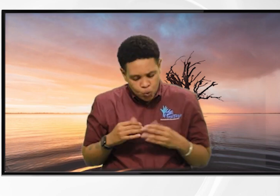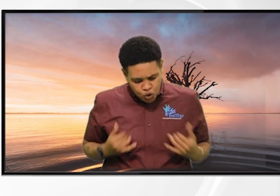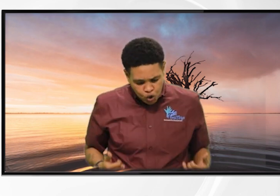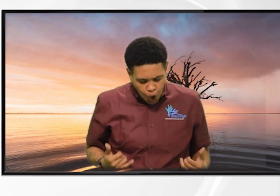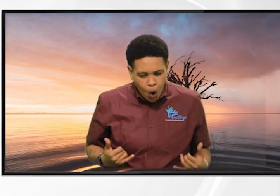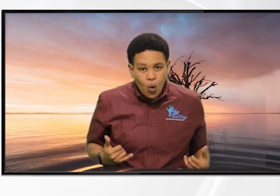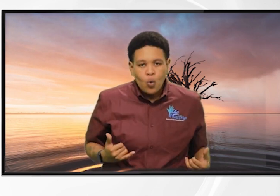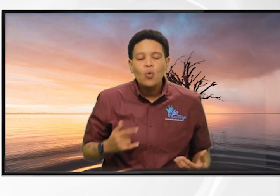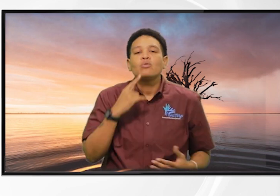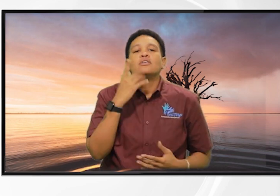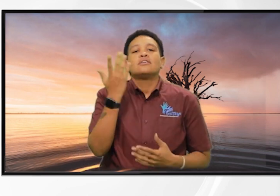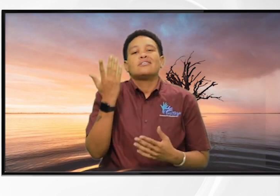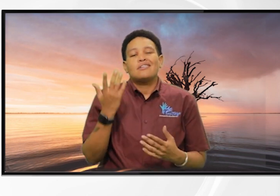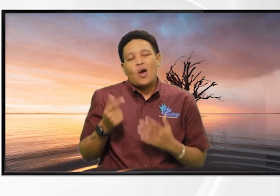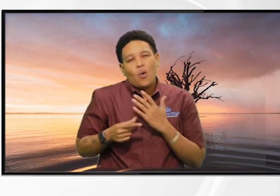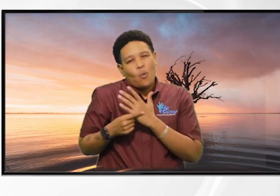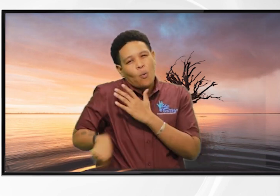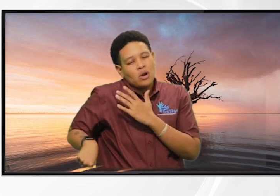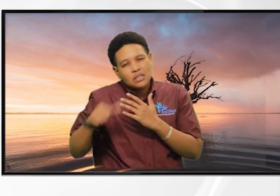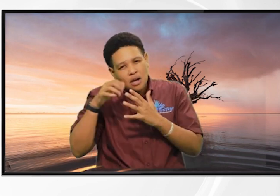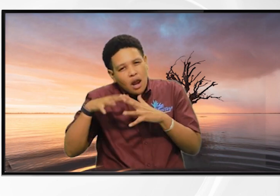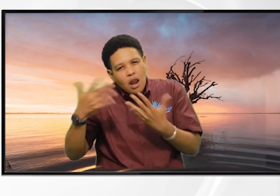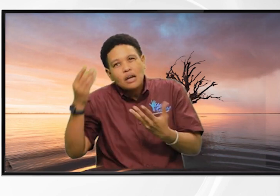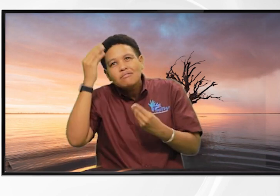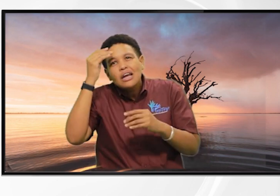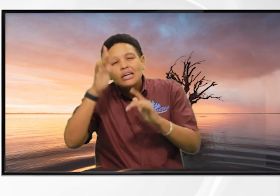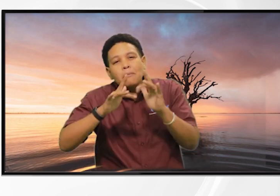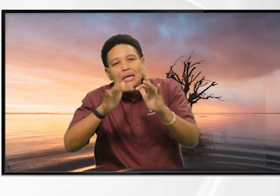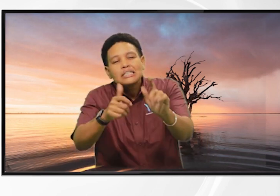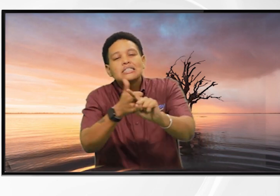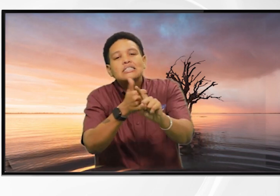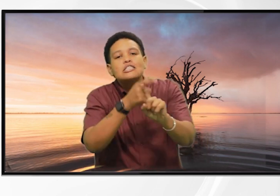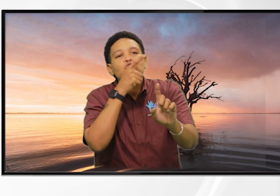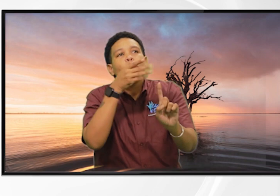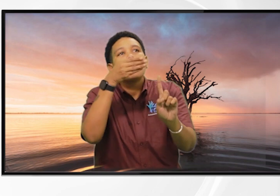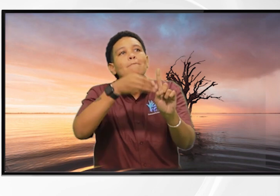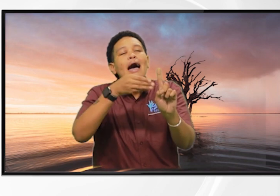is, not a lot of data are missing to bias the result.